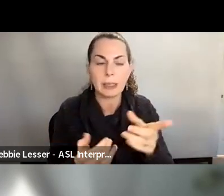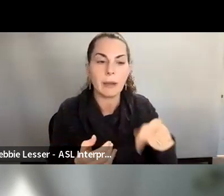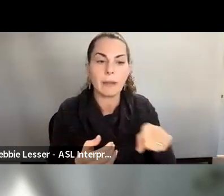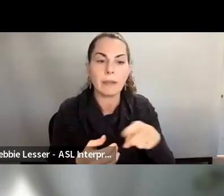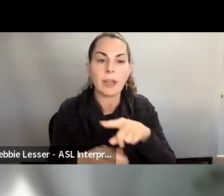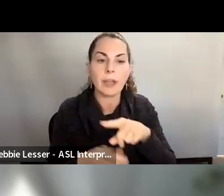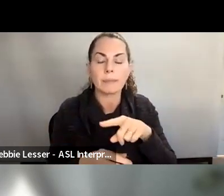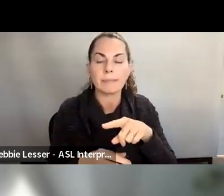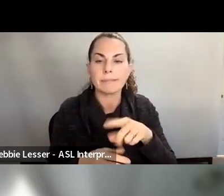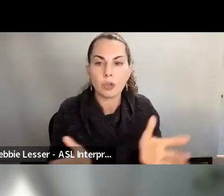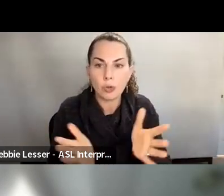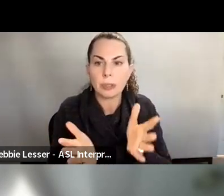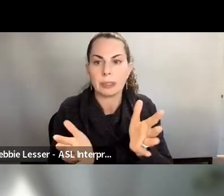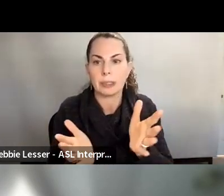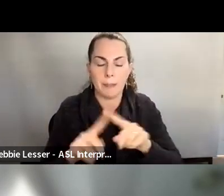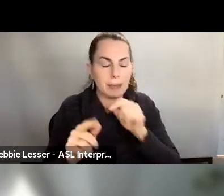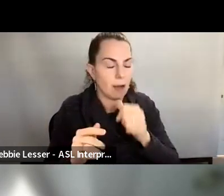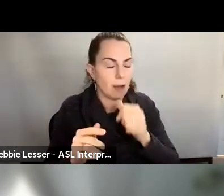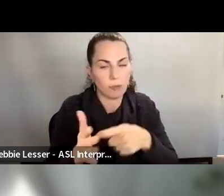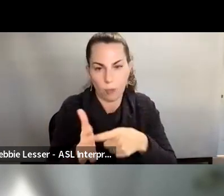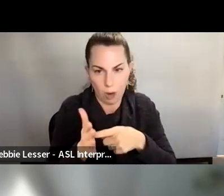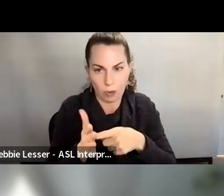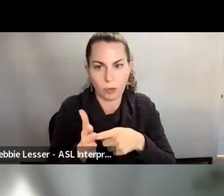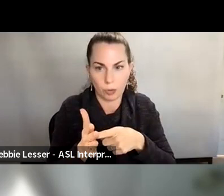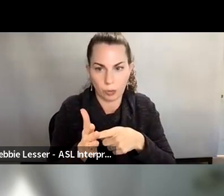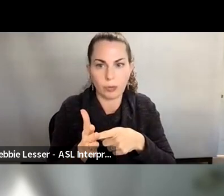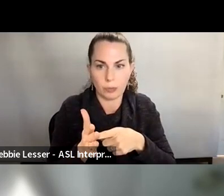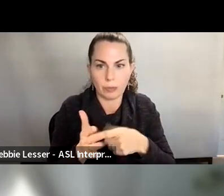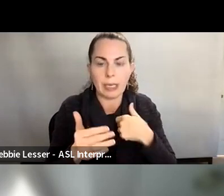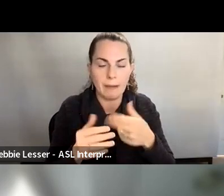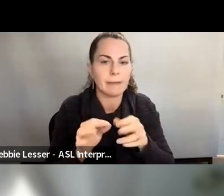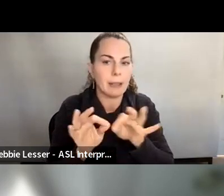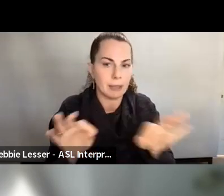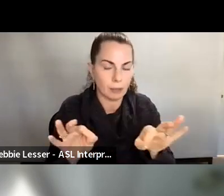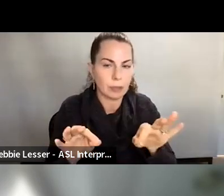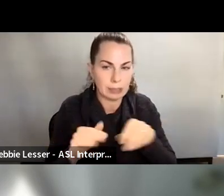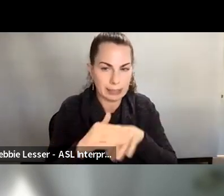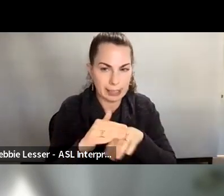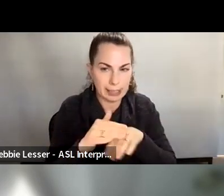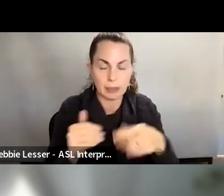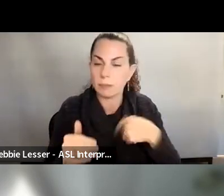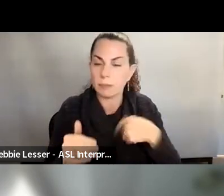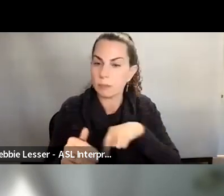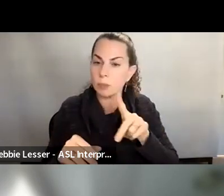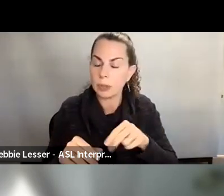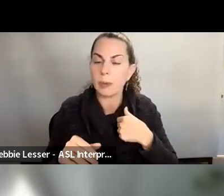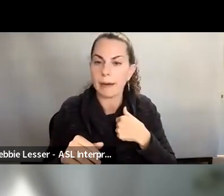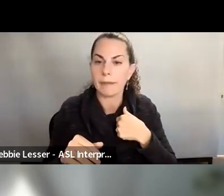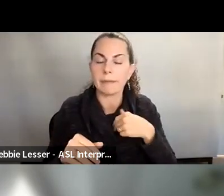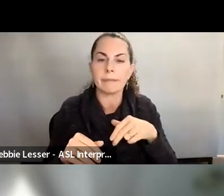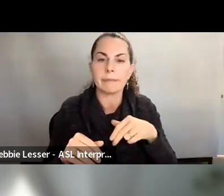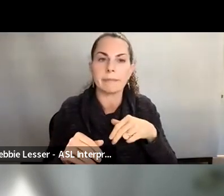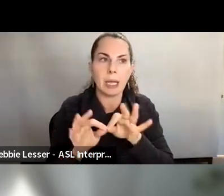undergo a language assessment that is conducted by, and we have a language testing assessment unit at the FBI.